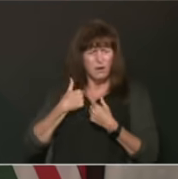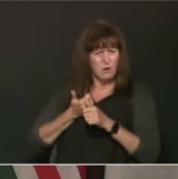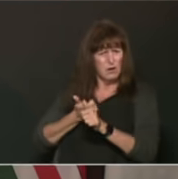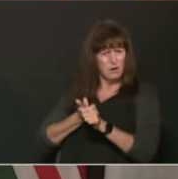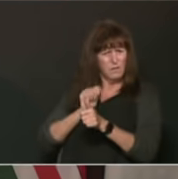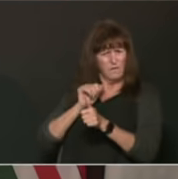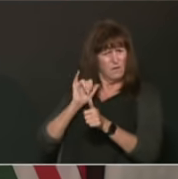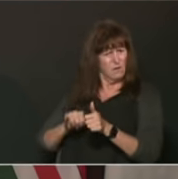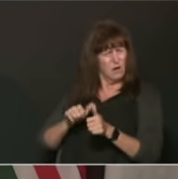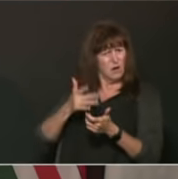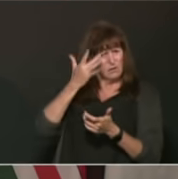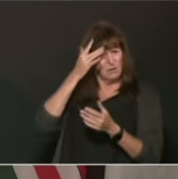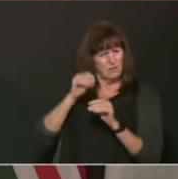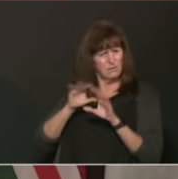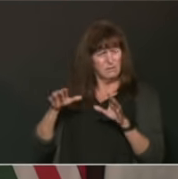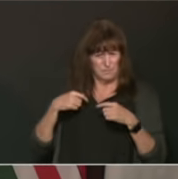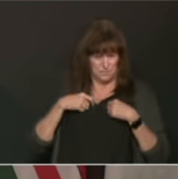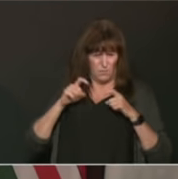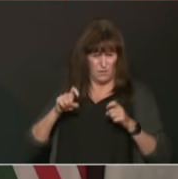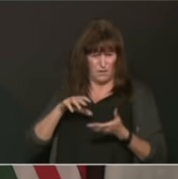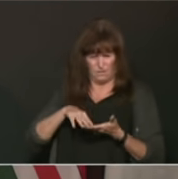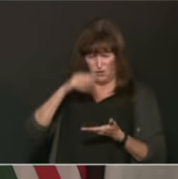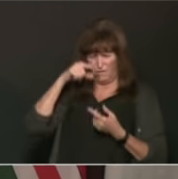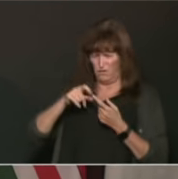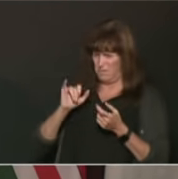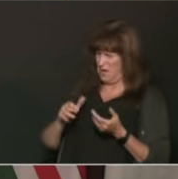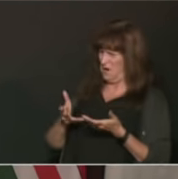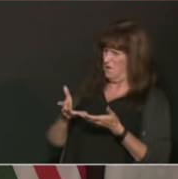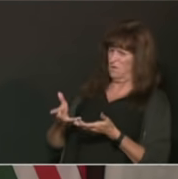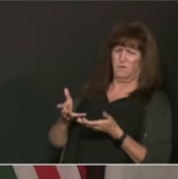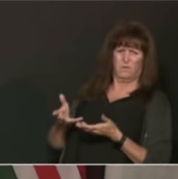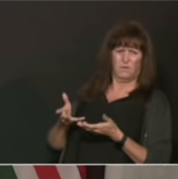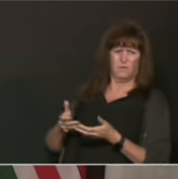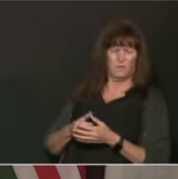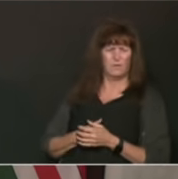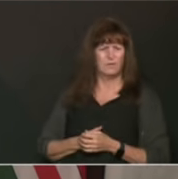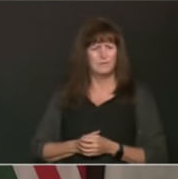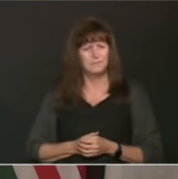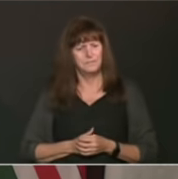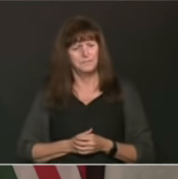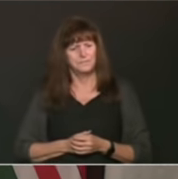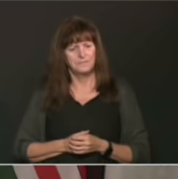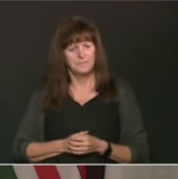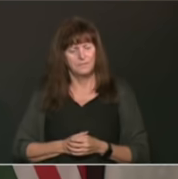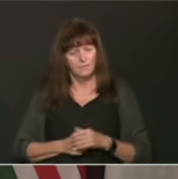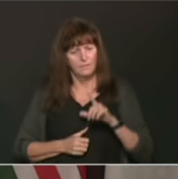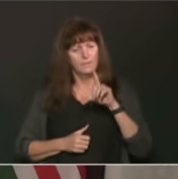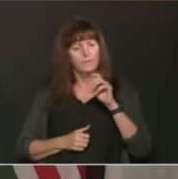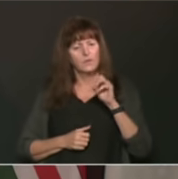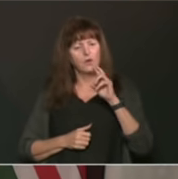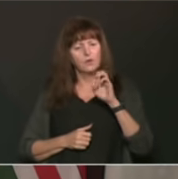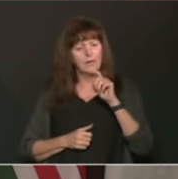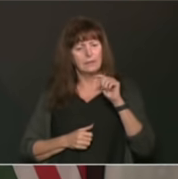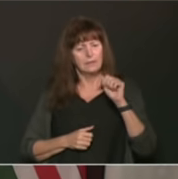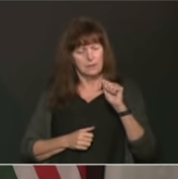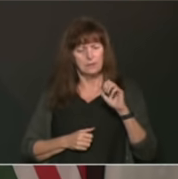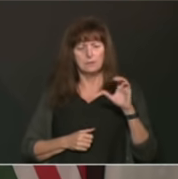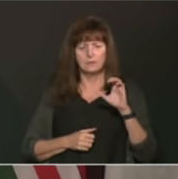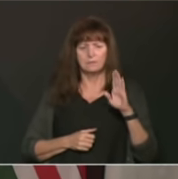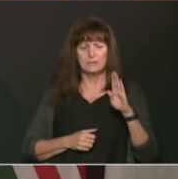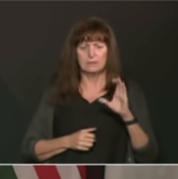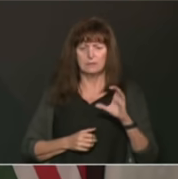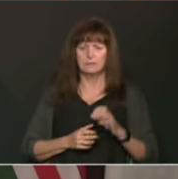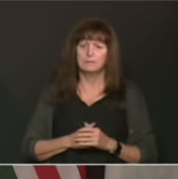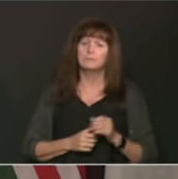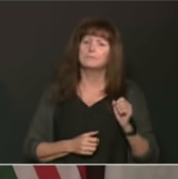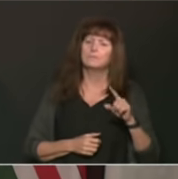Your next question comes from Lorenda Redikoff with CBC. Please go ahead. Hi there, Dr. Moore. Many doctors are still